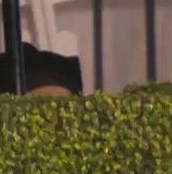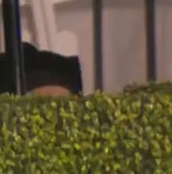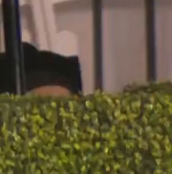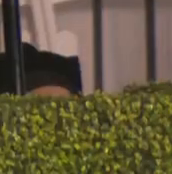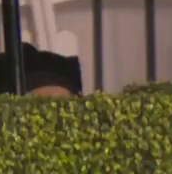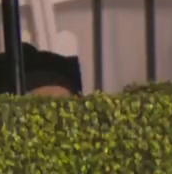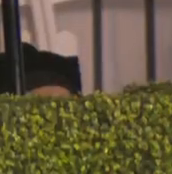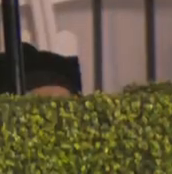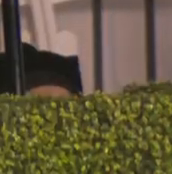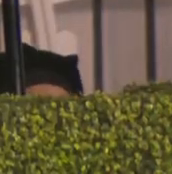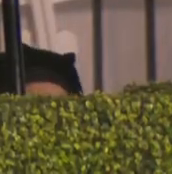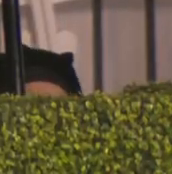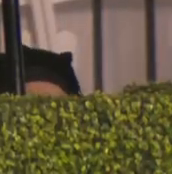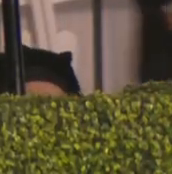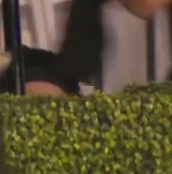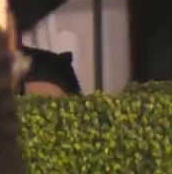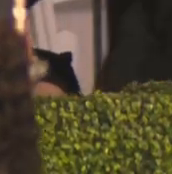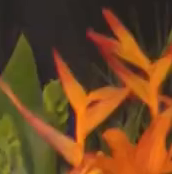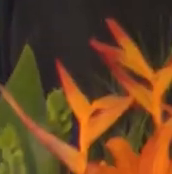Jemima Barrera.